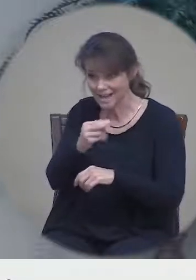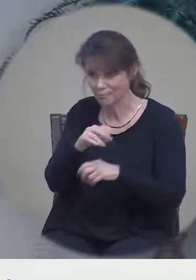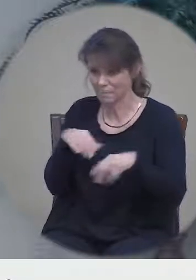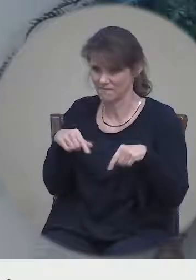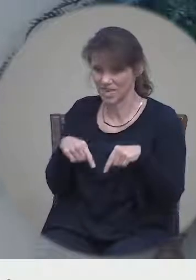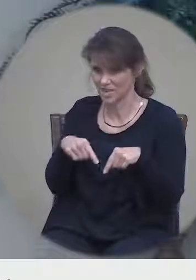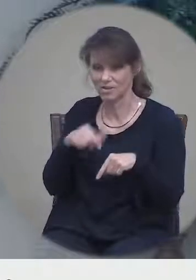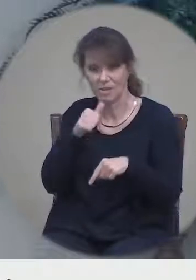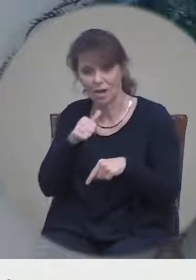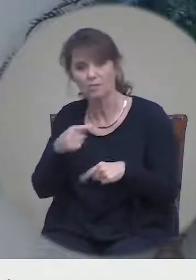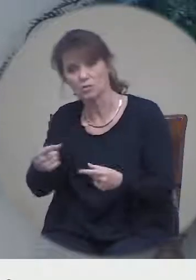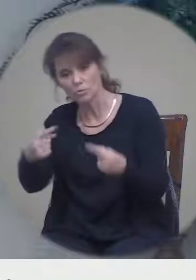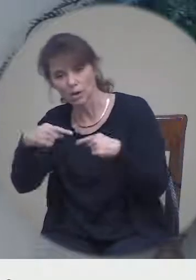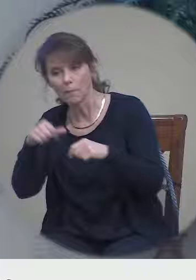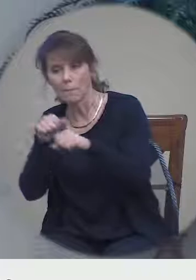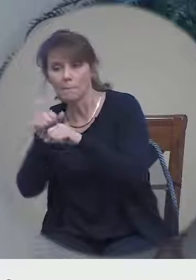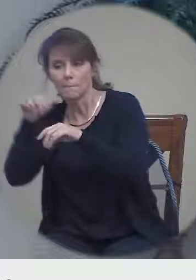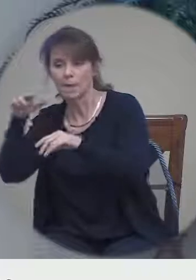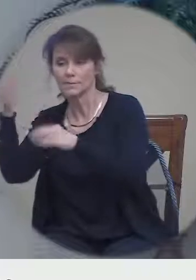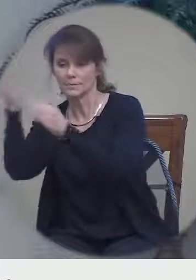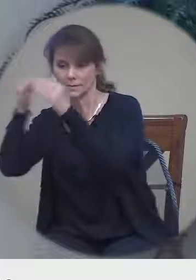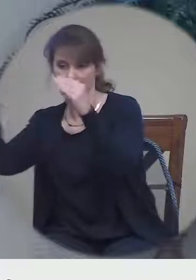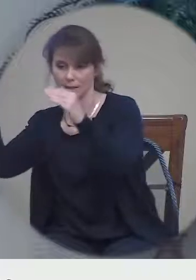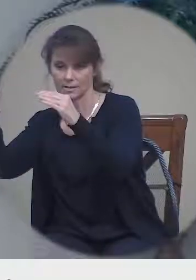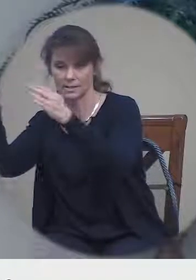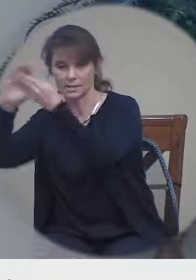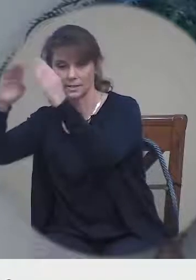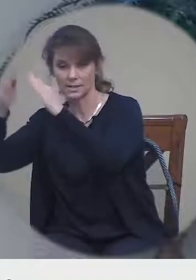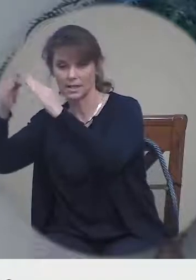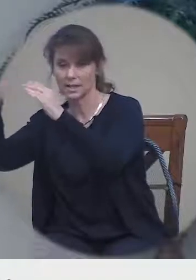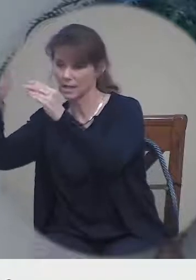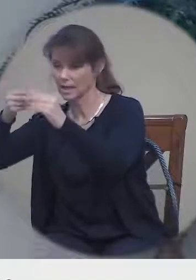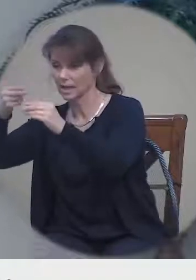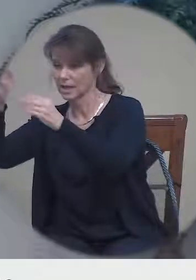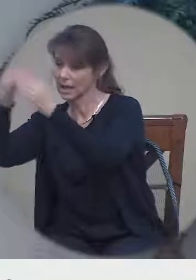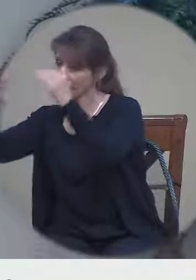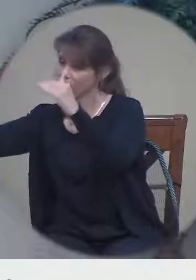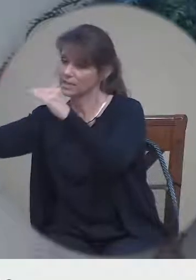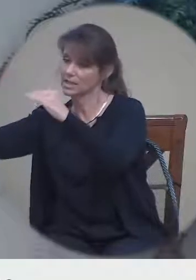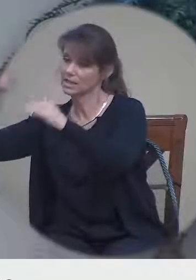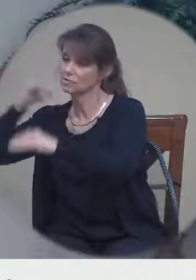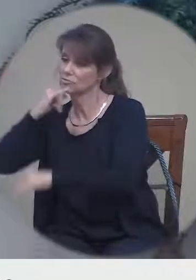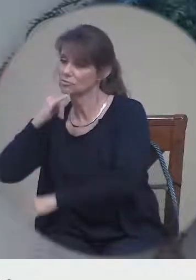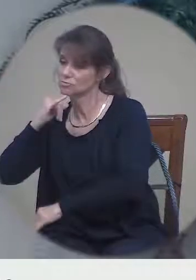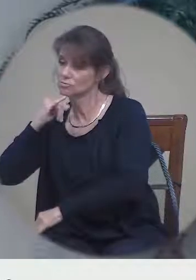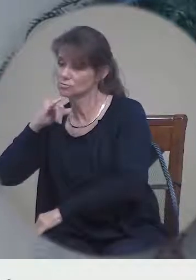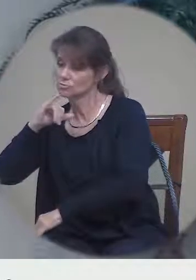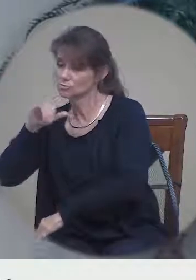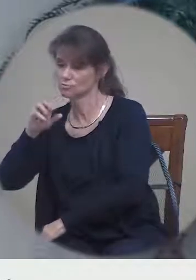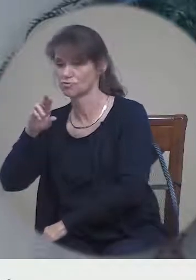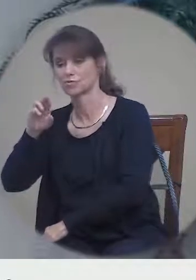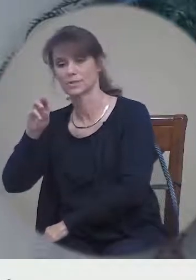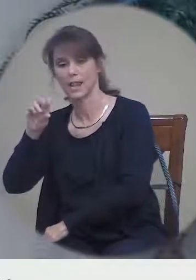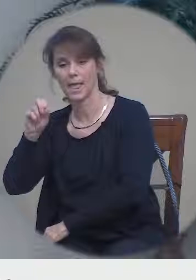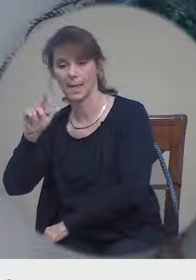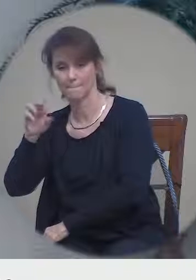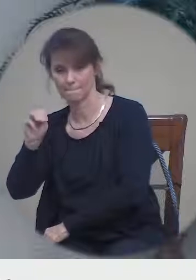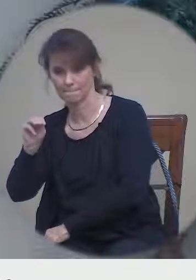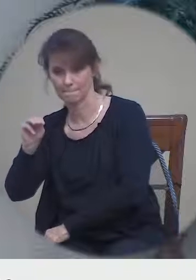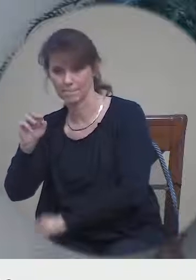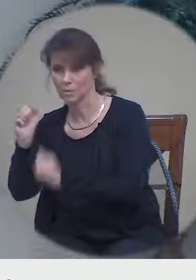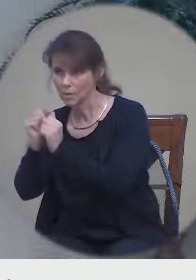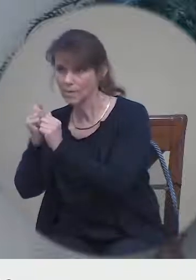God, the heavenly Jerusalem, an innumerable company of angels, to the